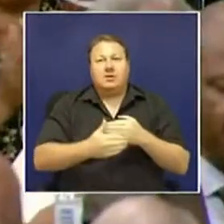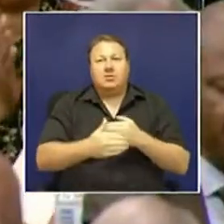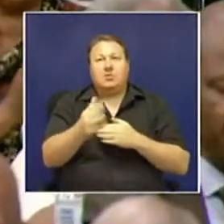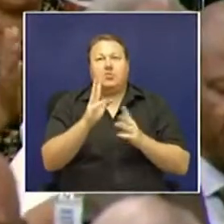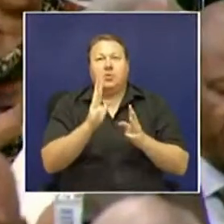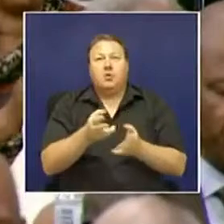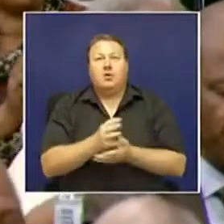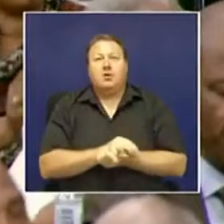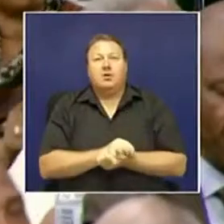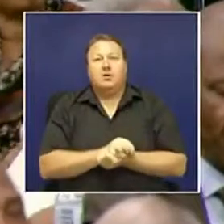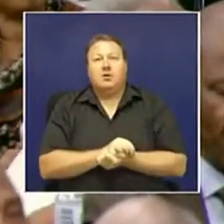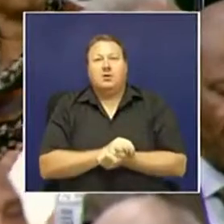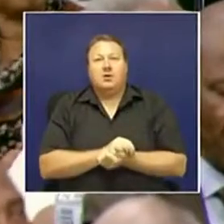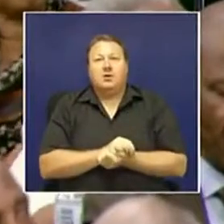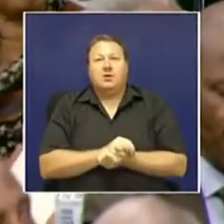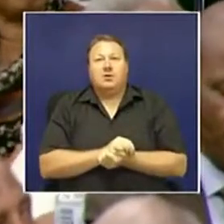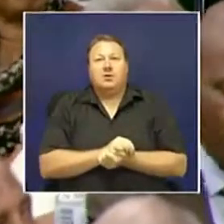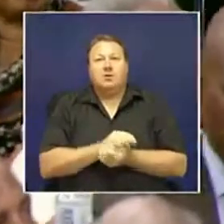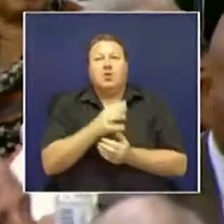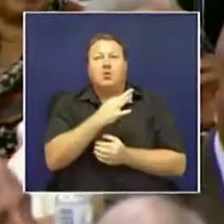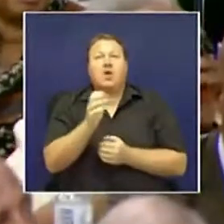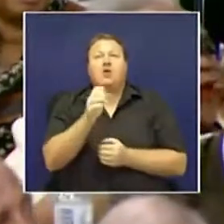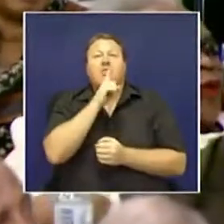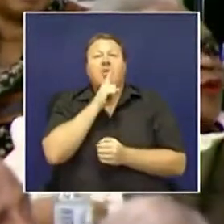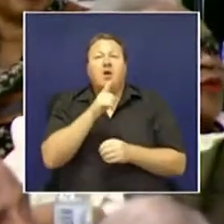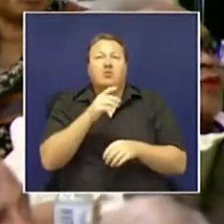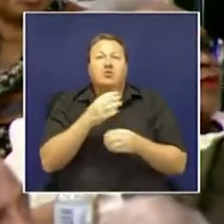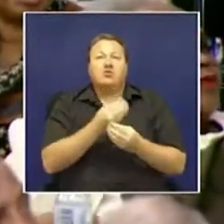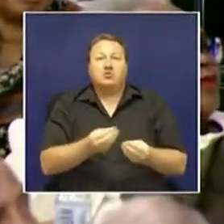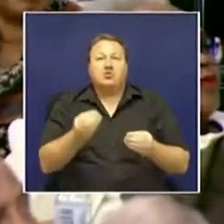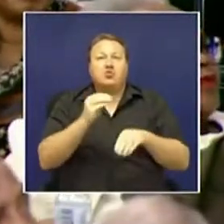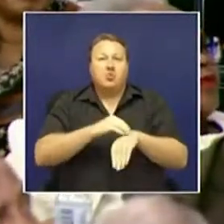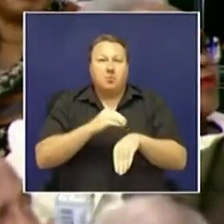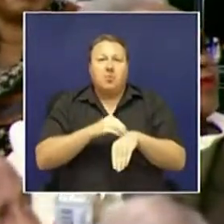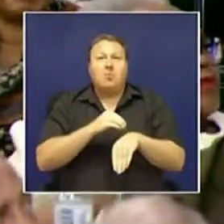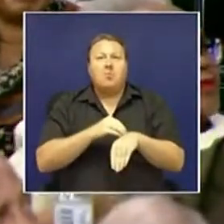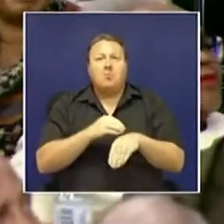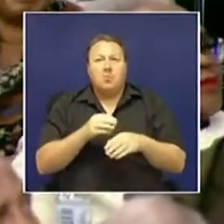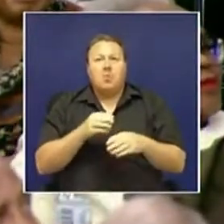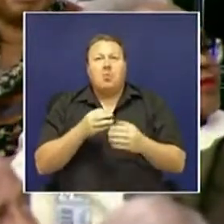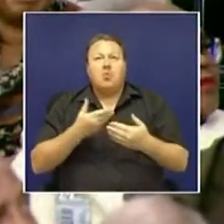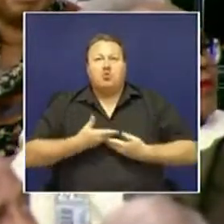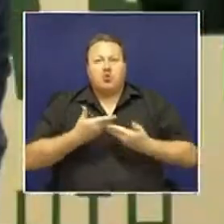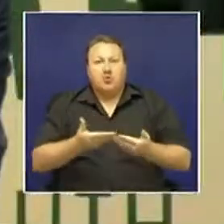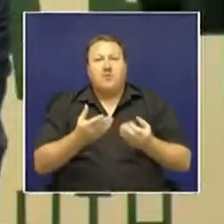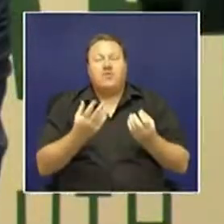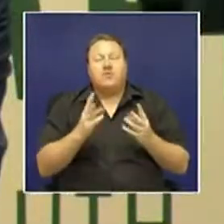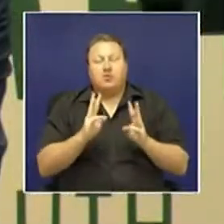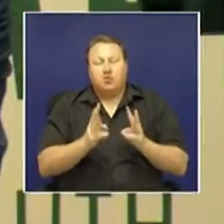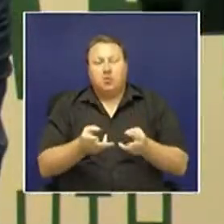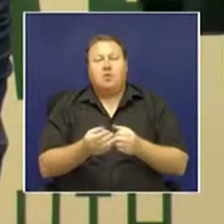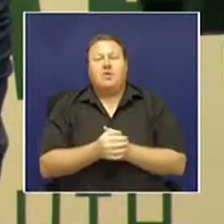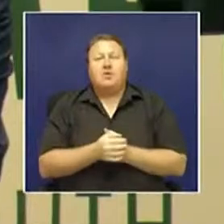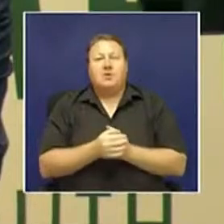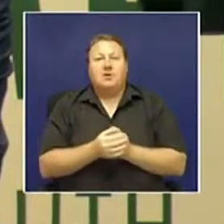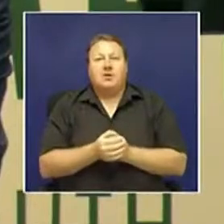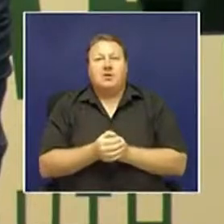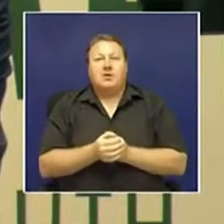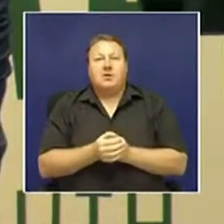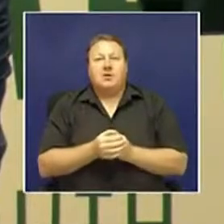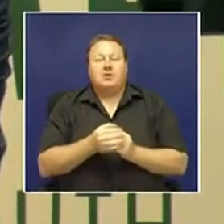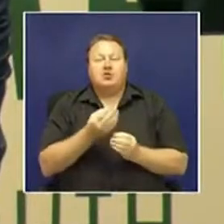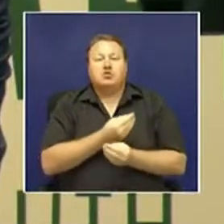additional 300,000 children. This will also maintain the increase per child per day subsidy